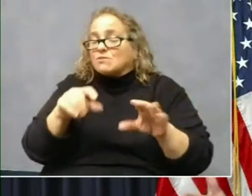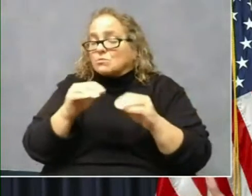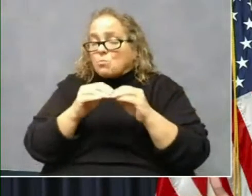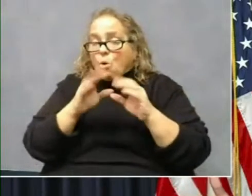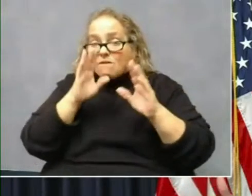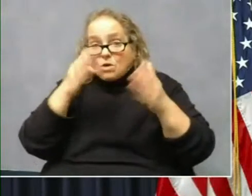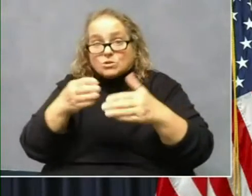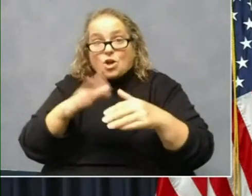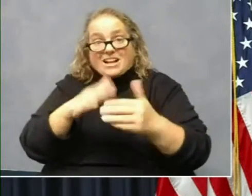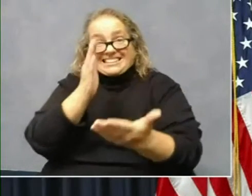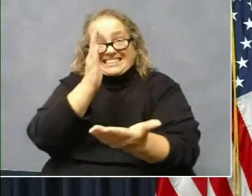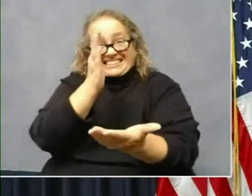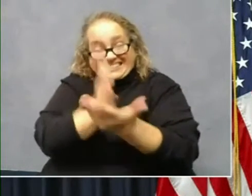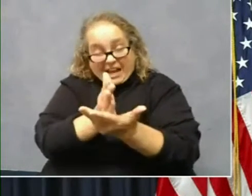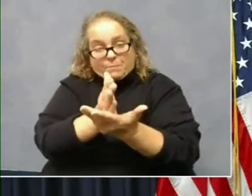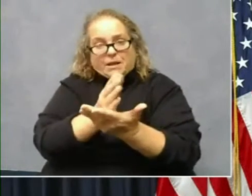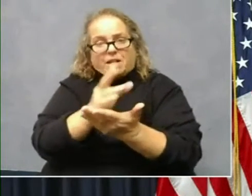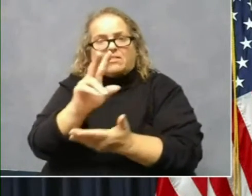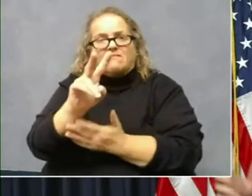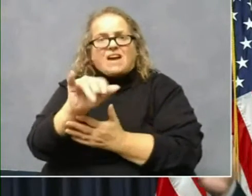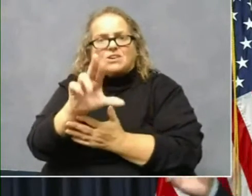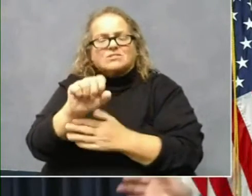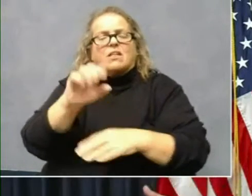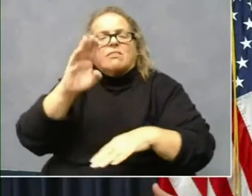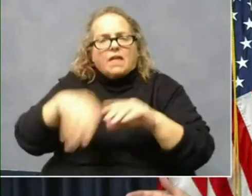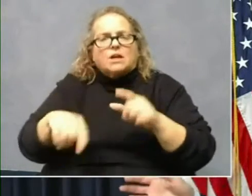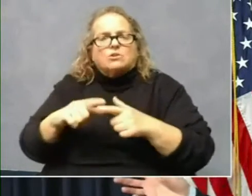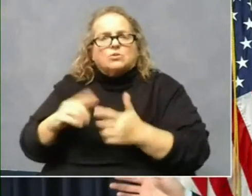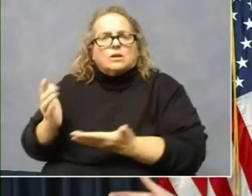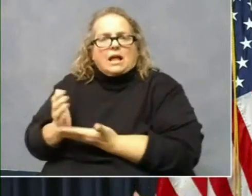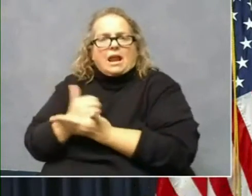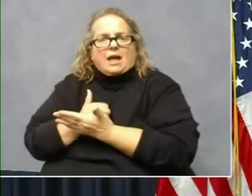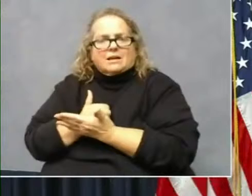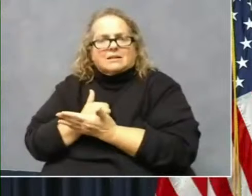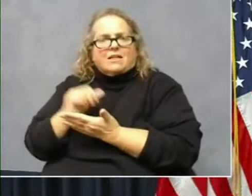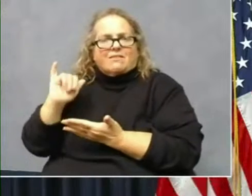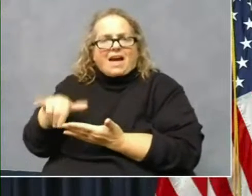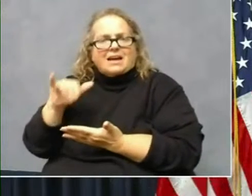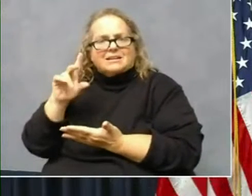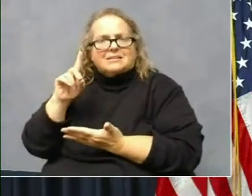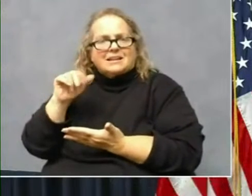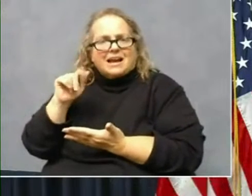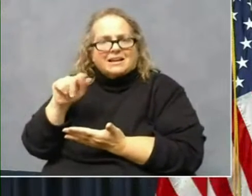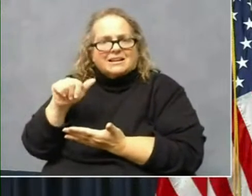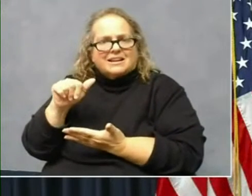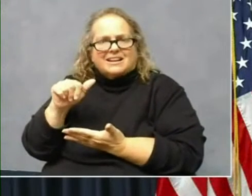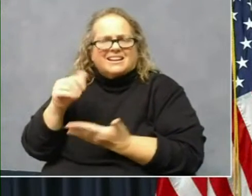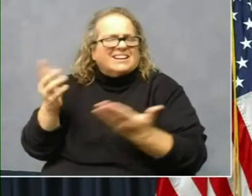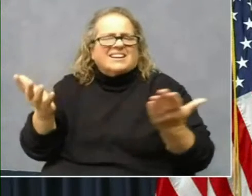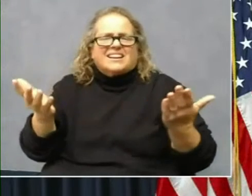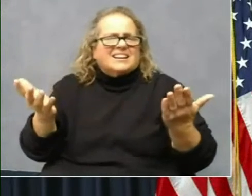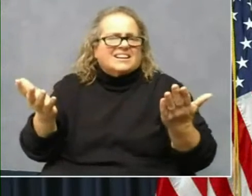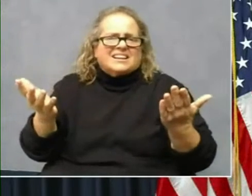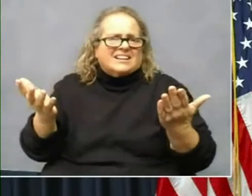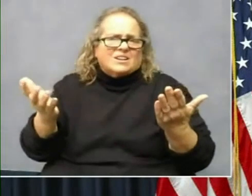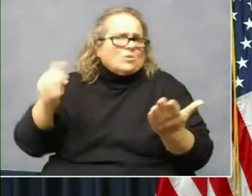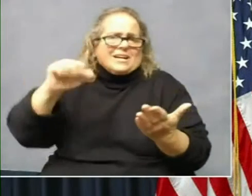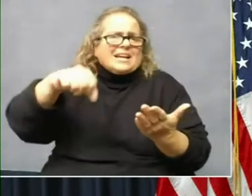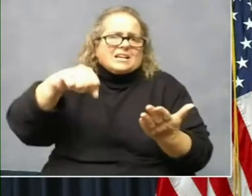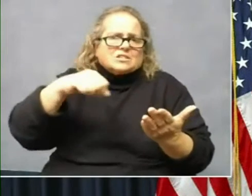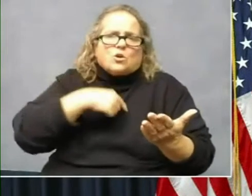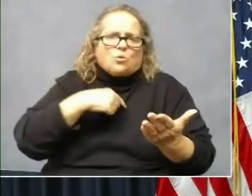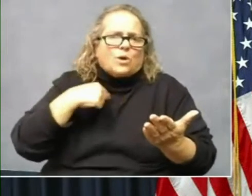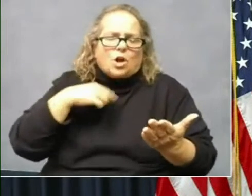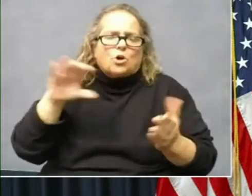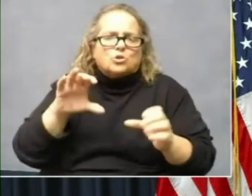killing more people than being able to say in these 34 examples that came from X, then yes, we're doing what we have to